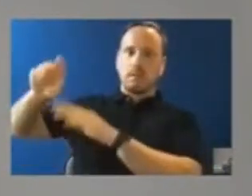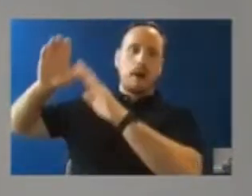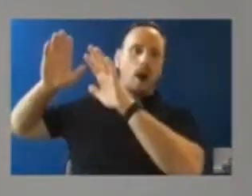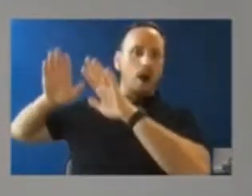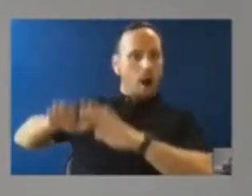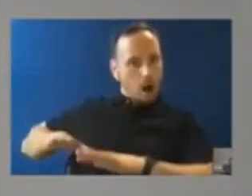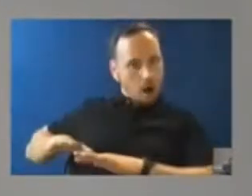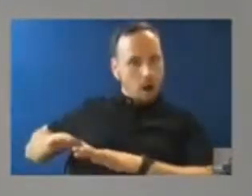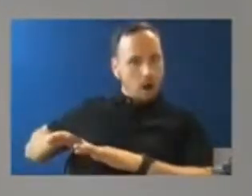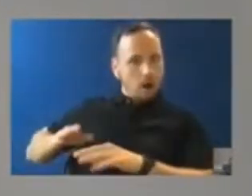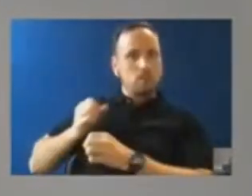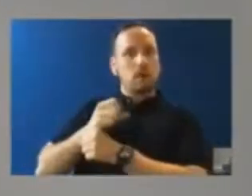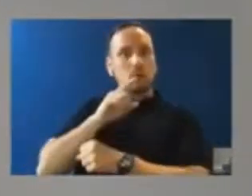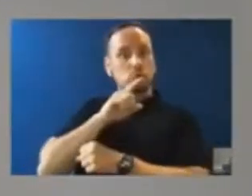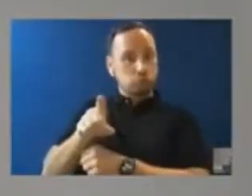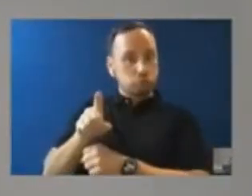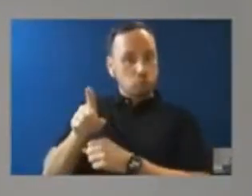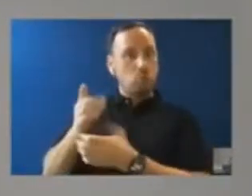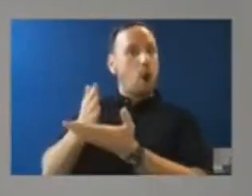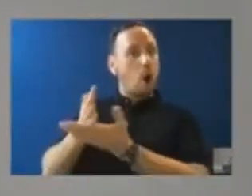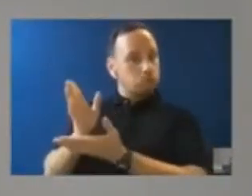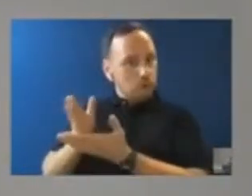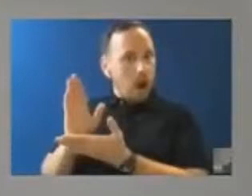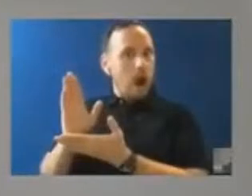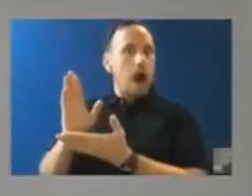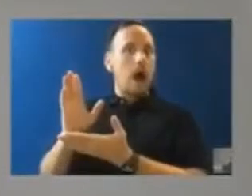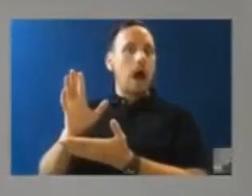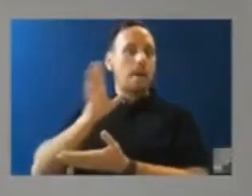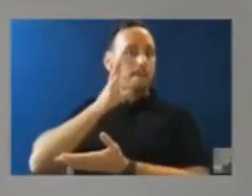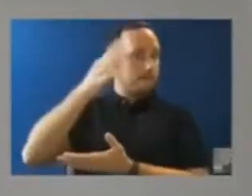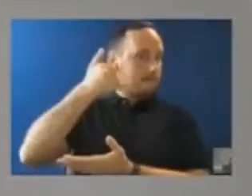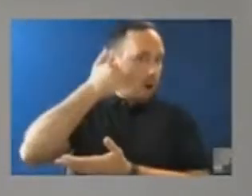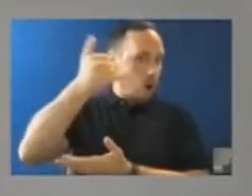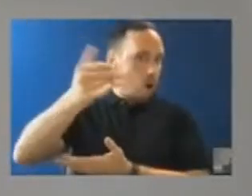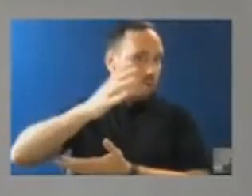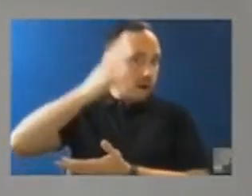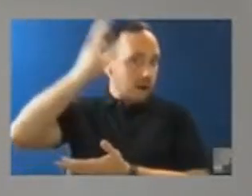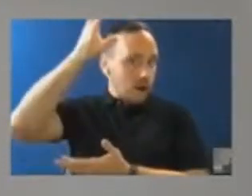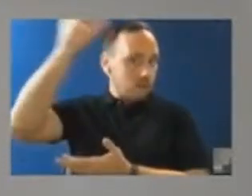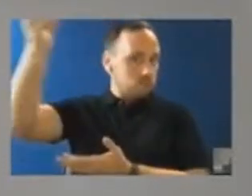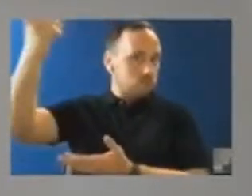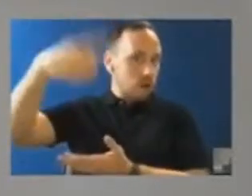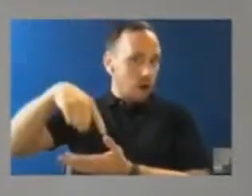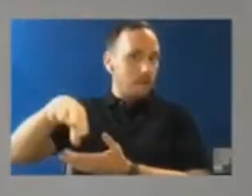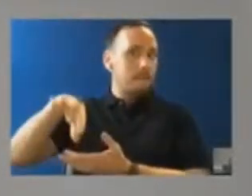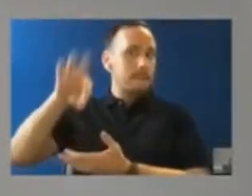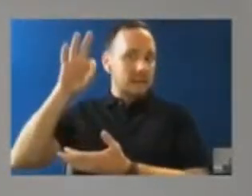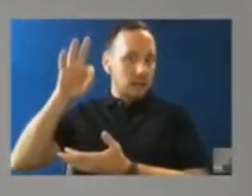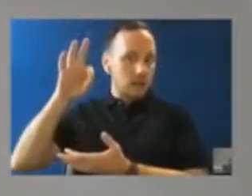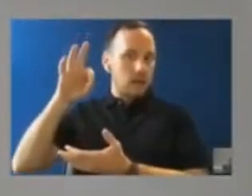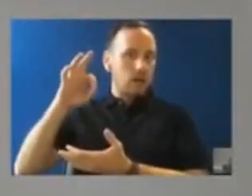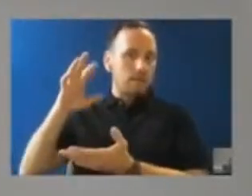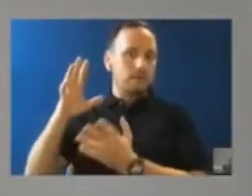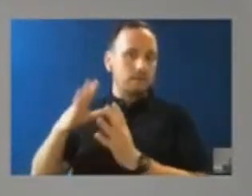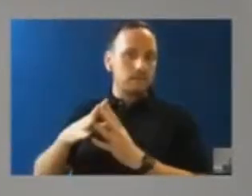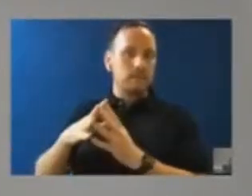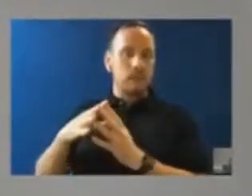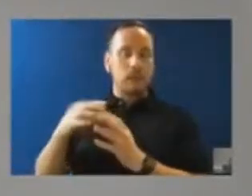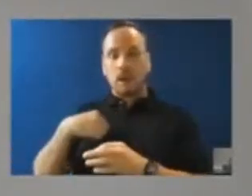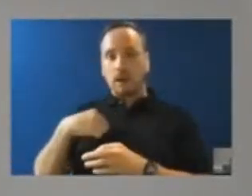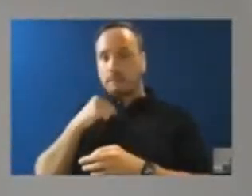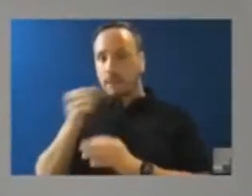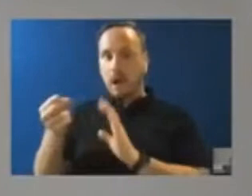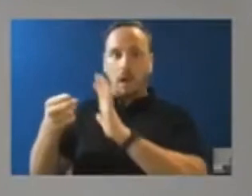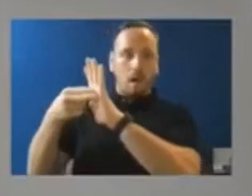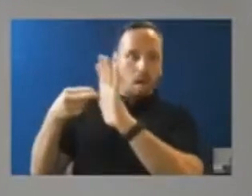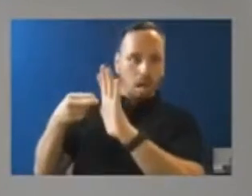their parent to come get them. I'm not providing treatment, I'm not diagnosing, I'm just making sure that we have got everybody safe and comfortable until we can